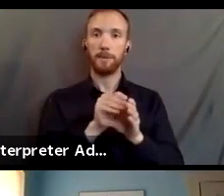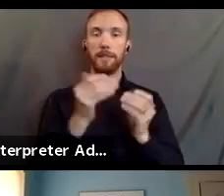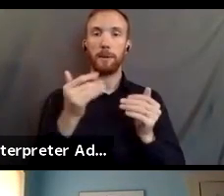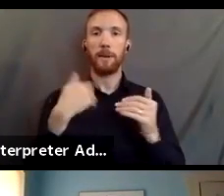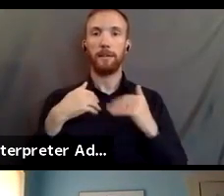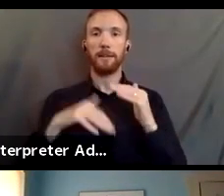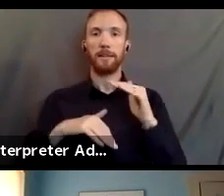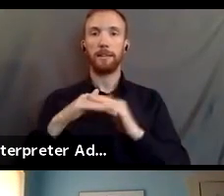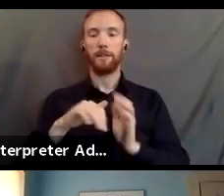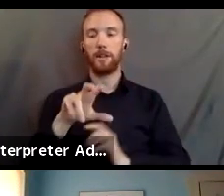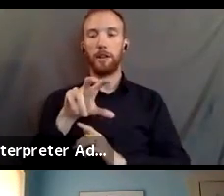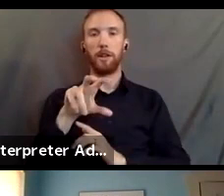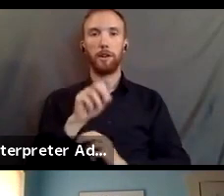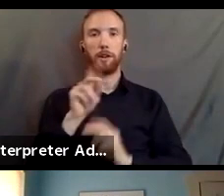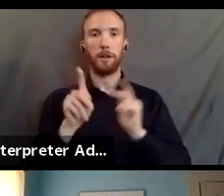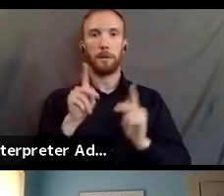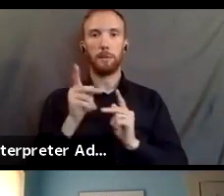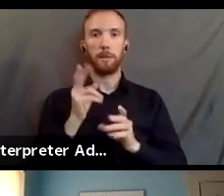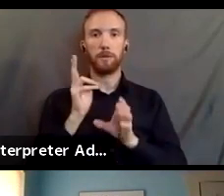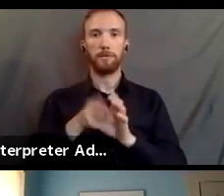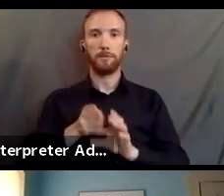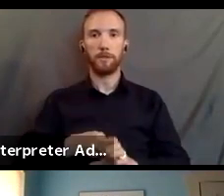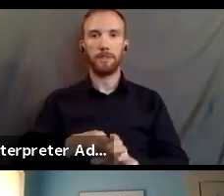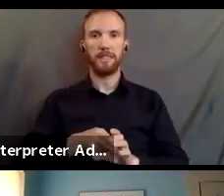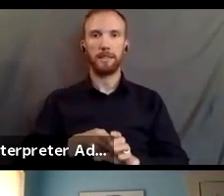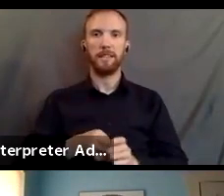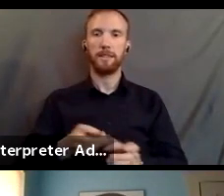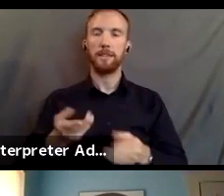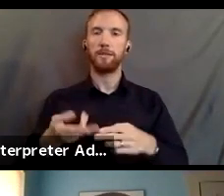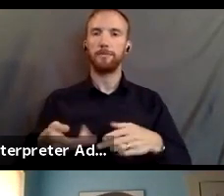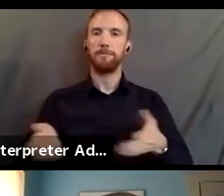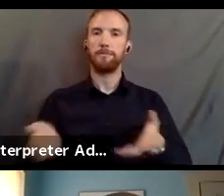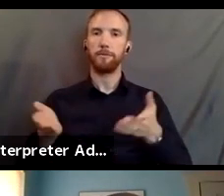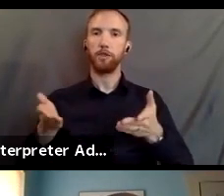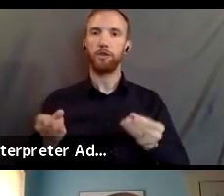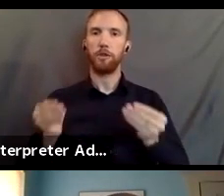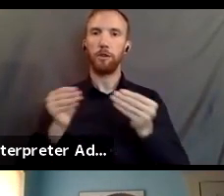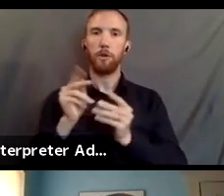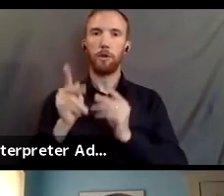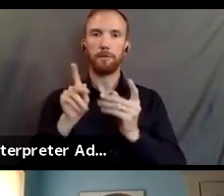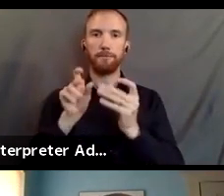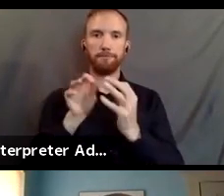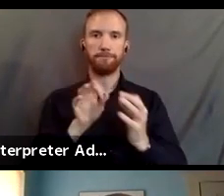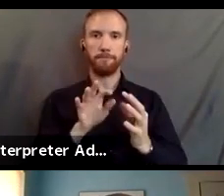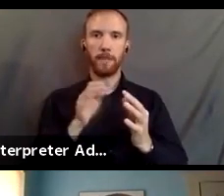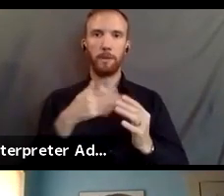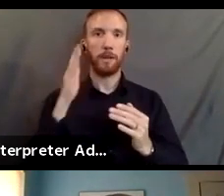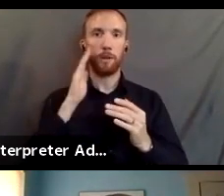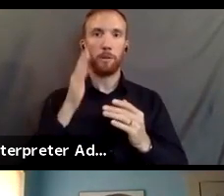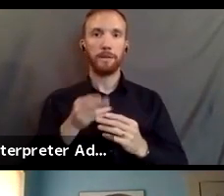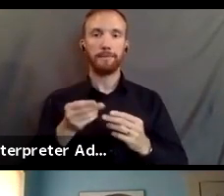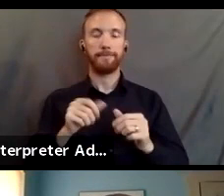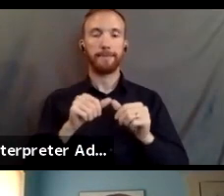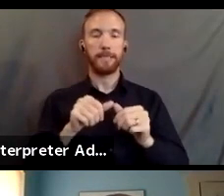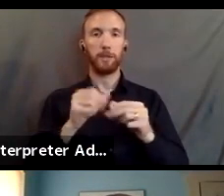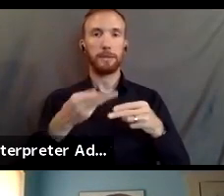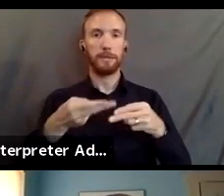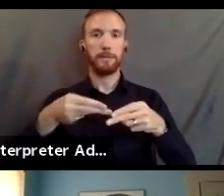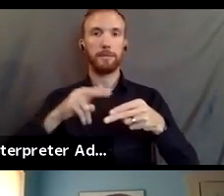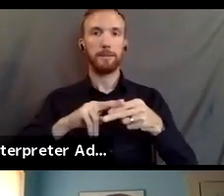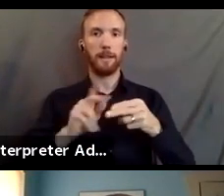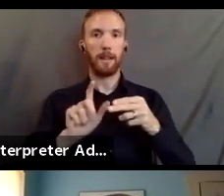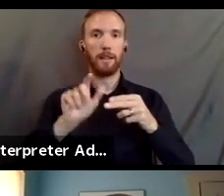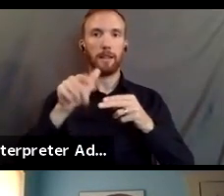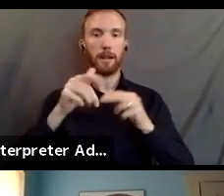to increase community voice we will continue to work on raising that number back to 60 as soon as we